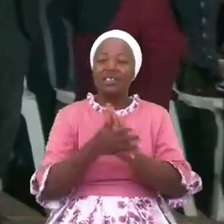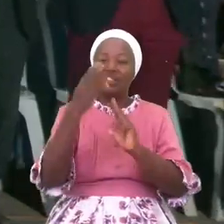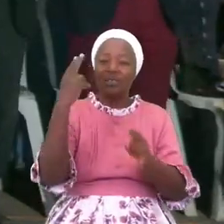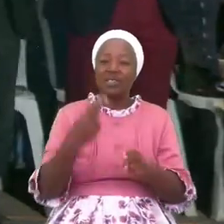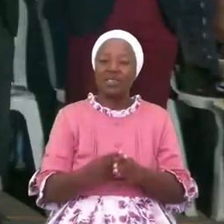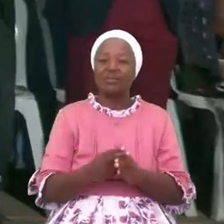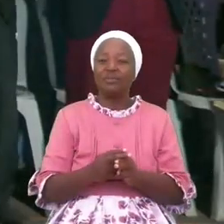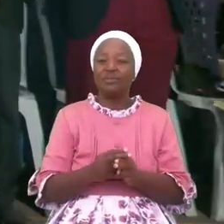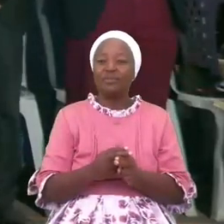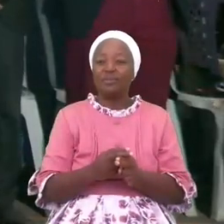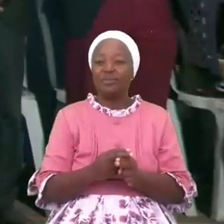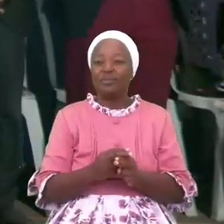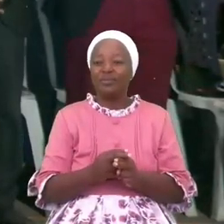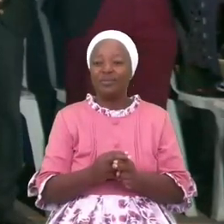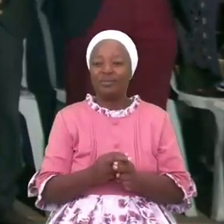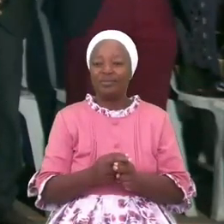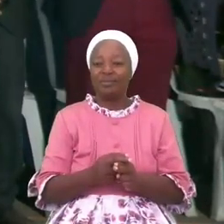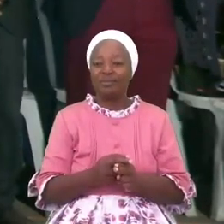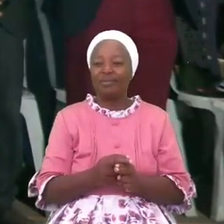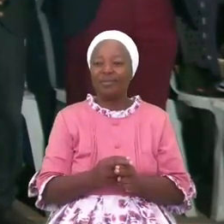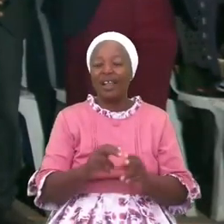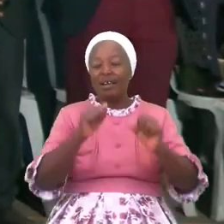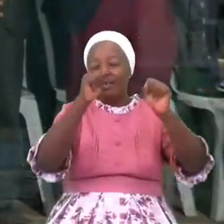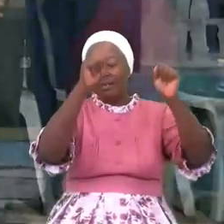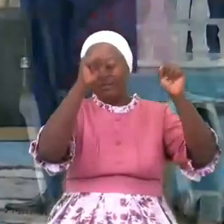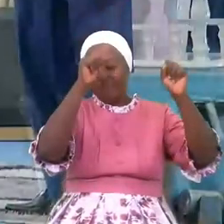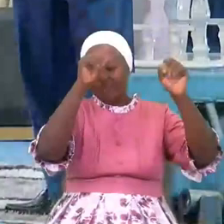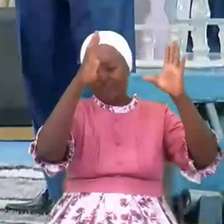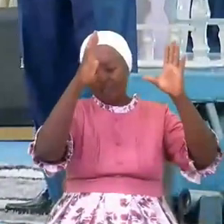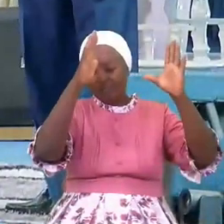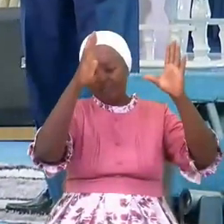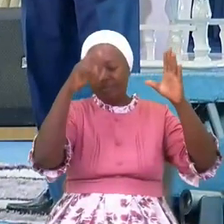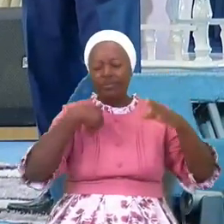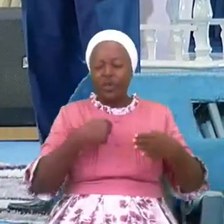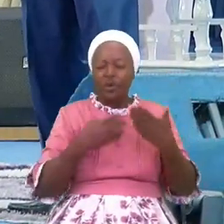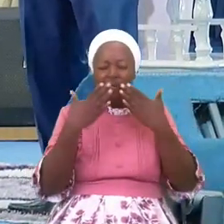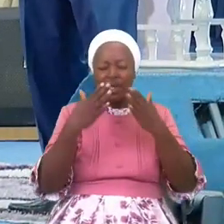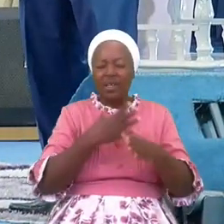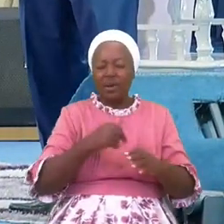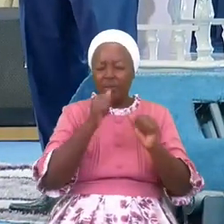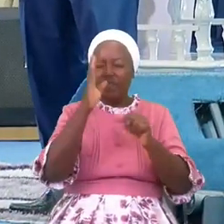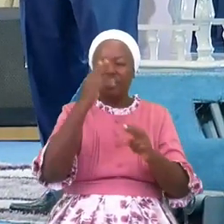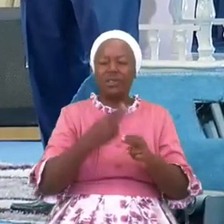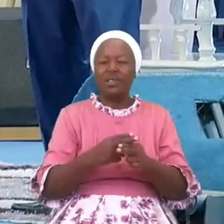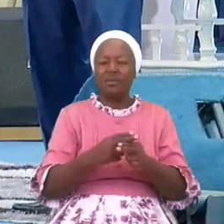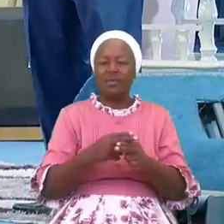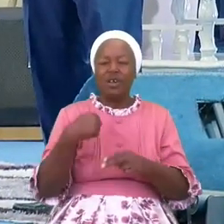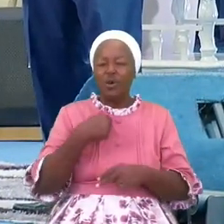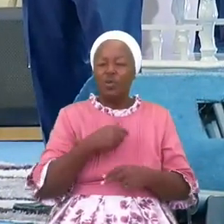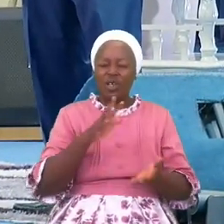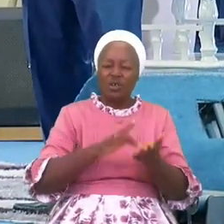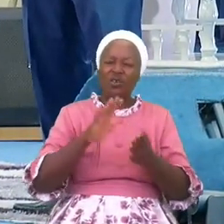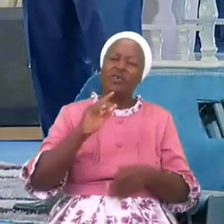Father, we thank you and bless your name. We glorify you. We come with hearts